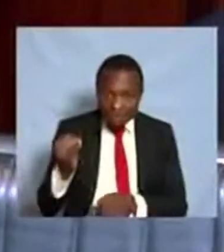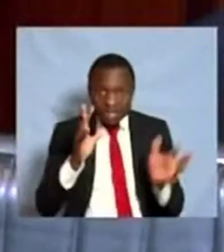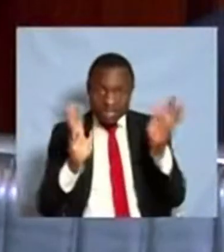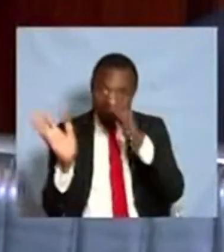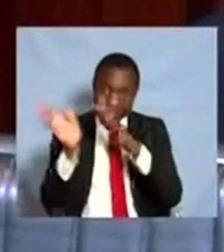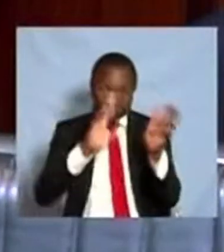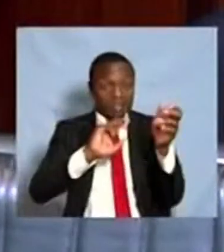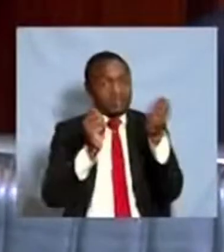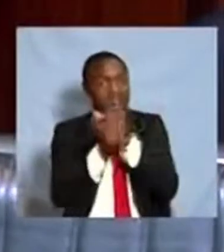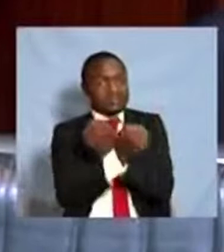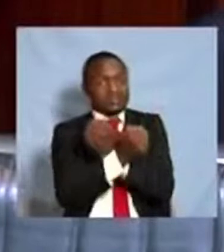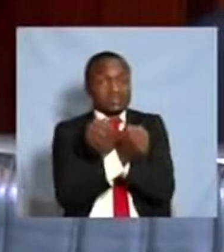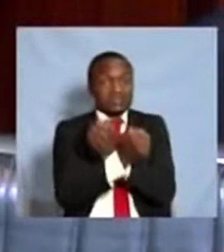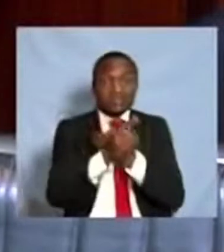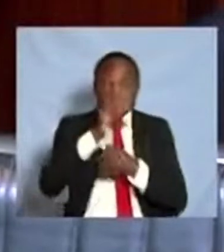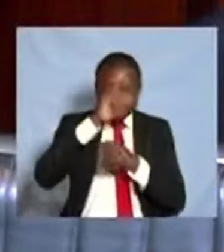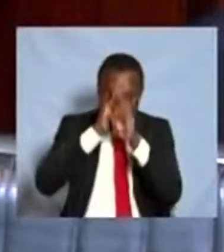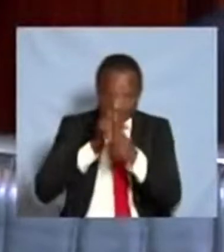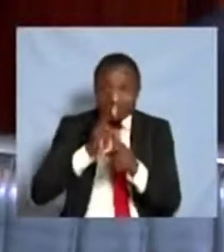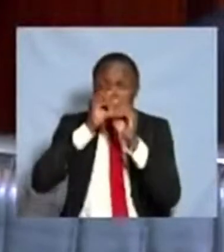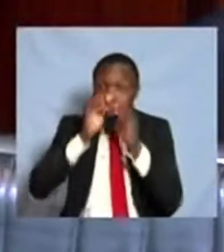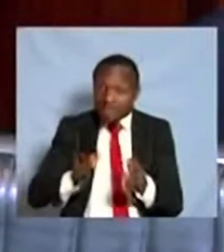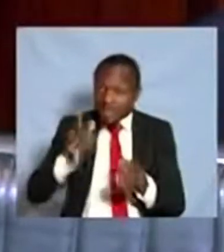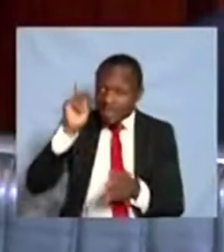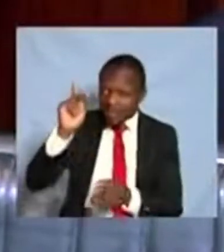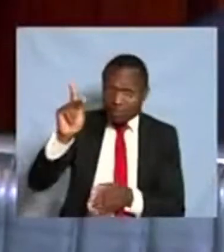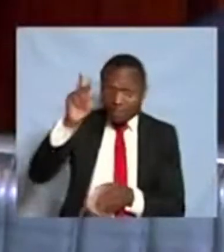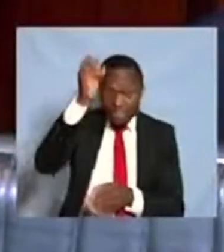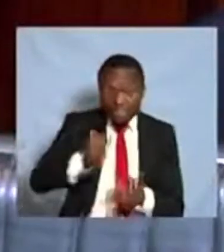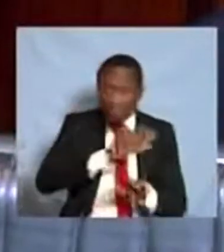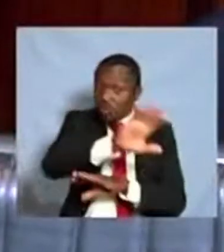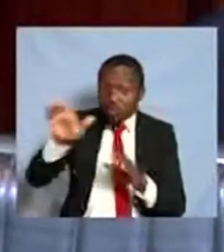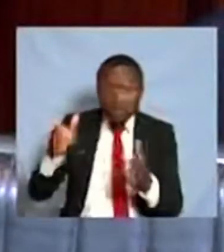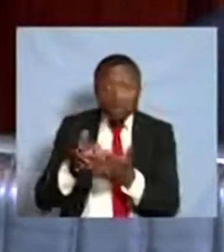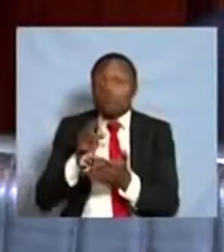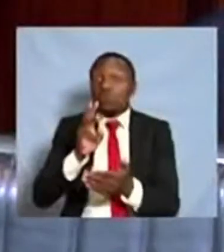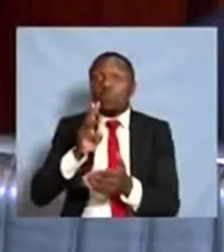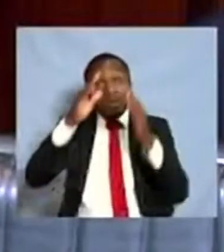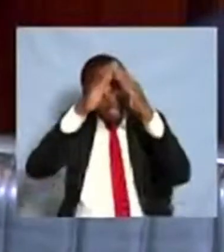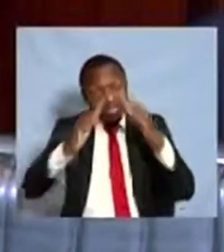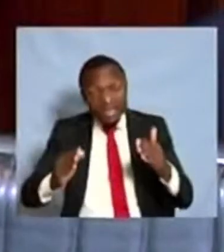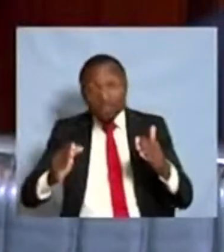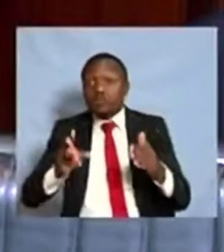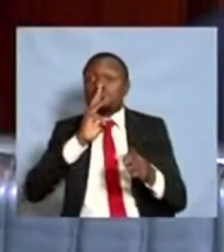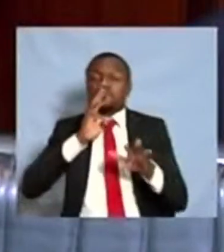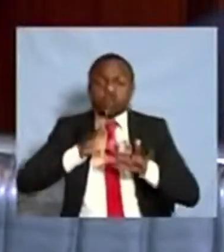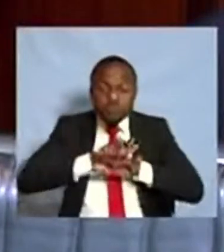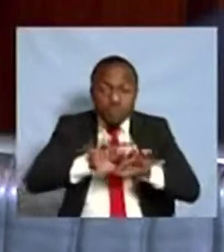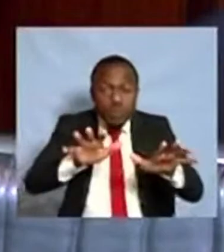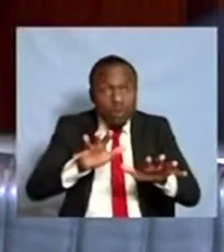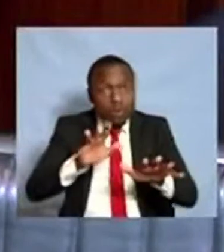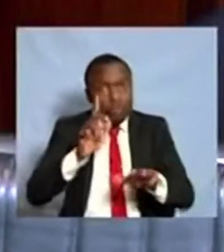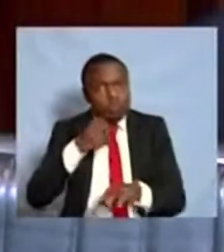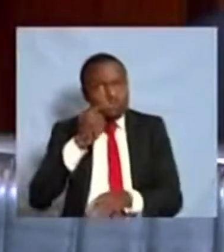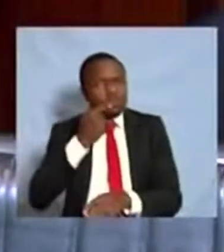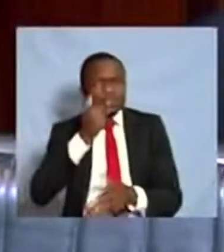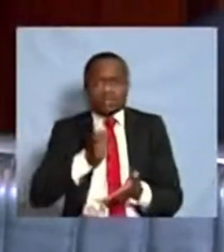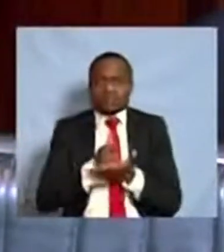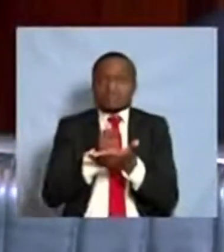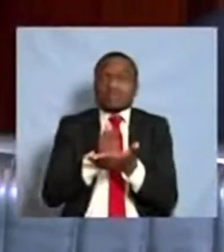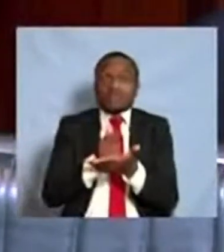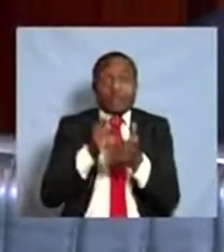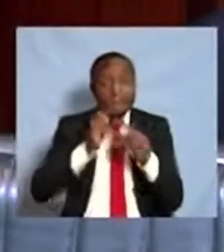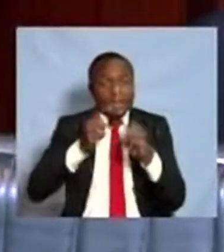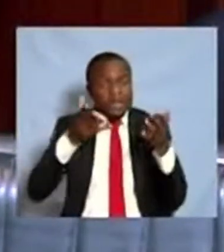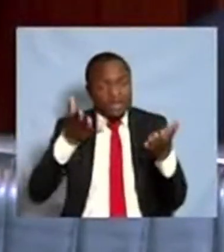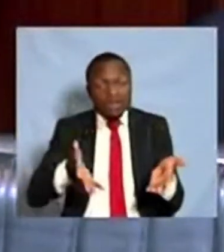change, Mr. Speaker. Going to Kamwala, all the houses there are flooded. Who's speaking for them? And yet here we've